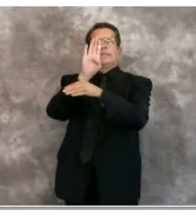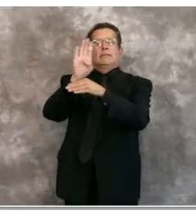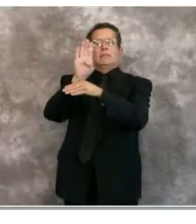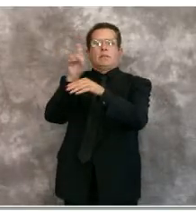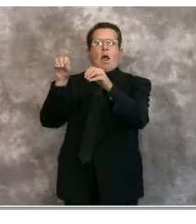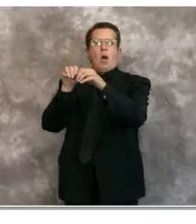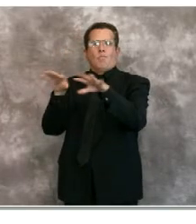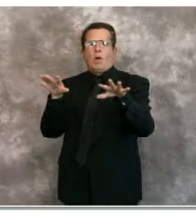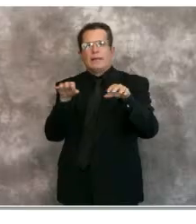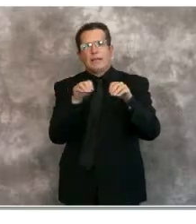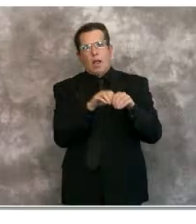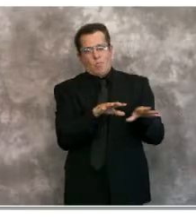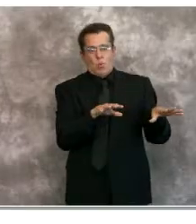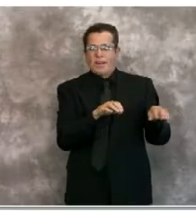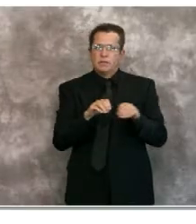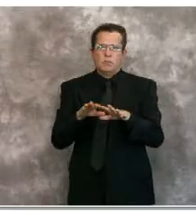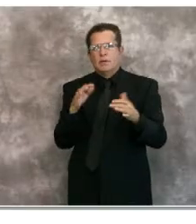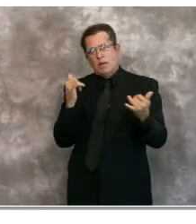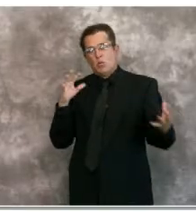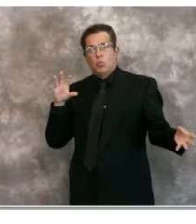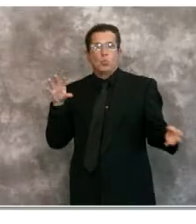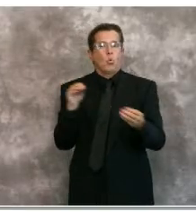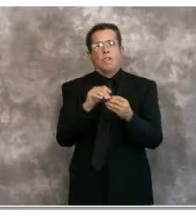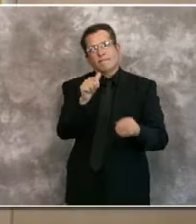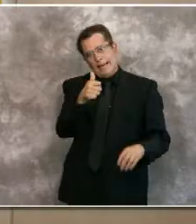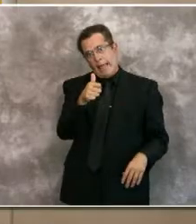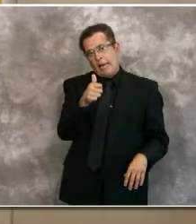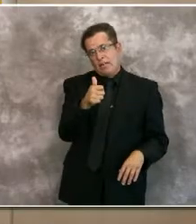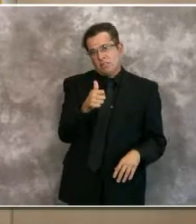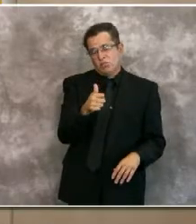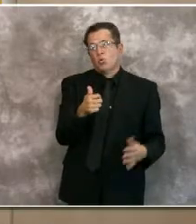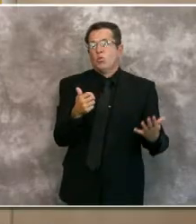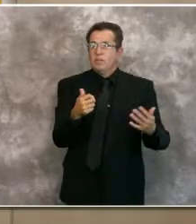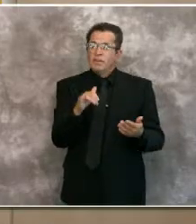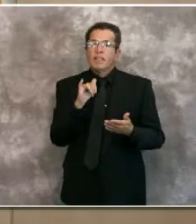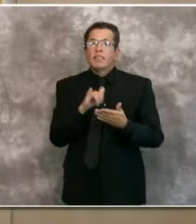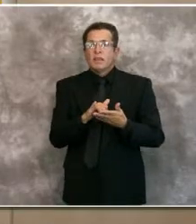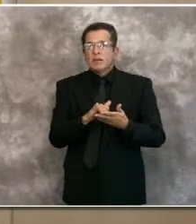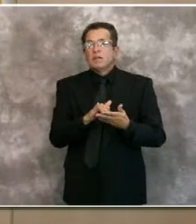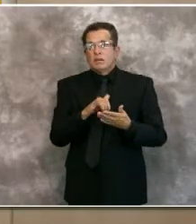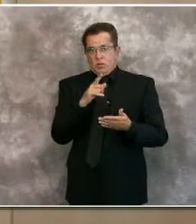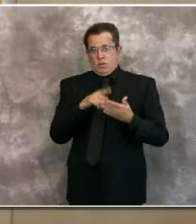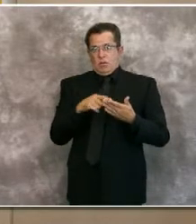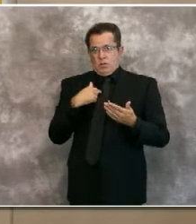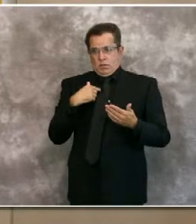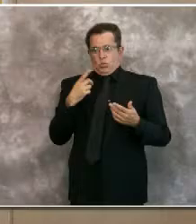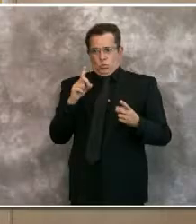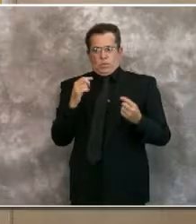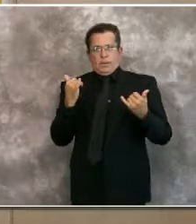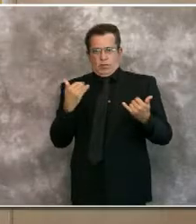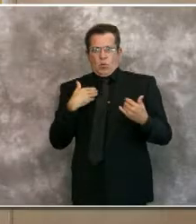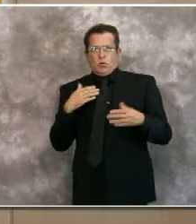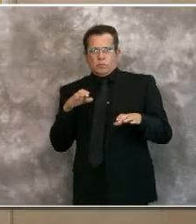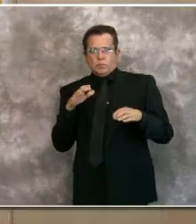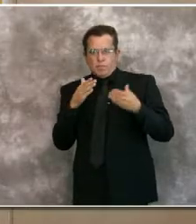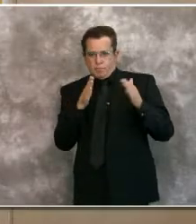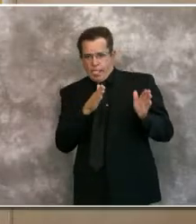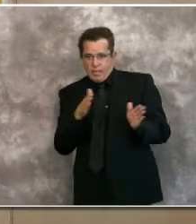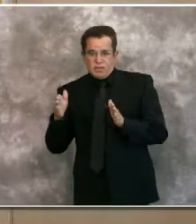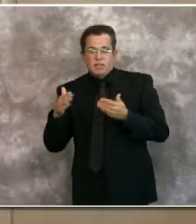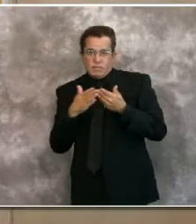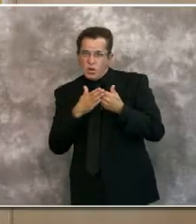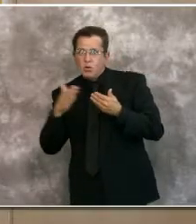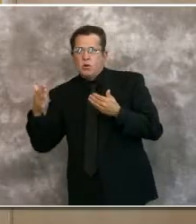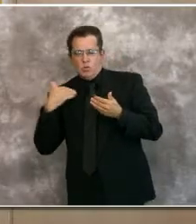now a total of 10. So those are the actions that we are taking and will continue to